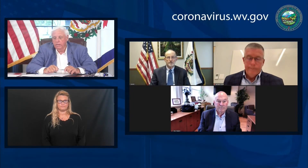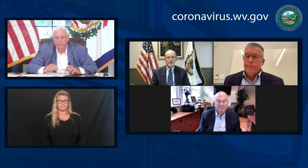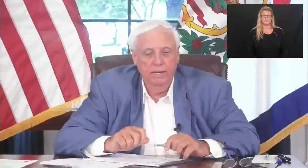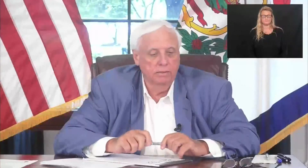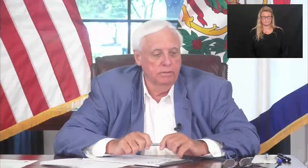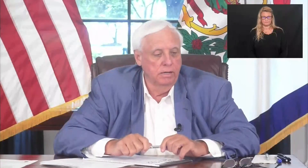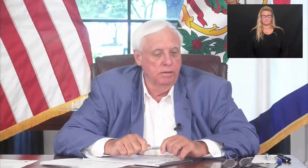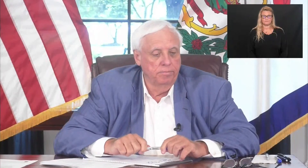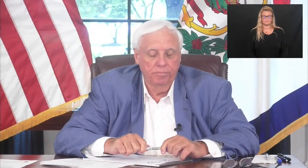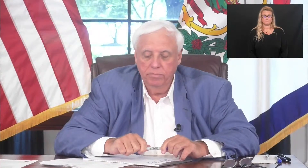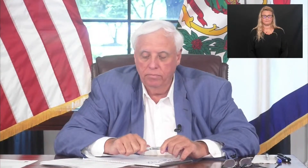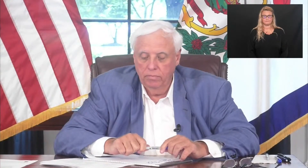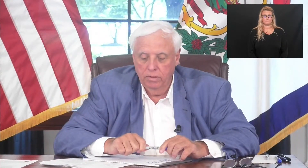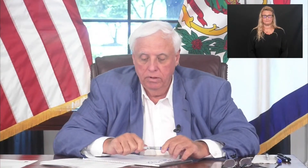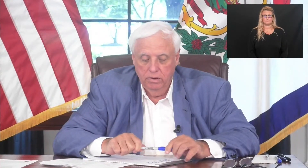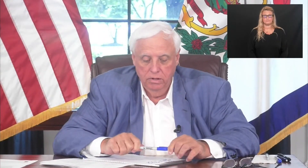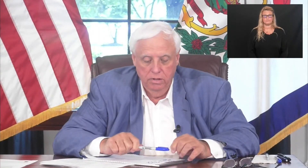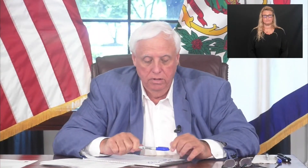Okay,